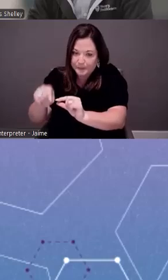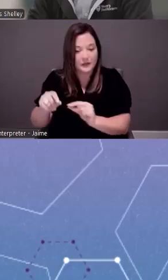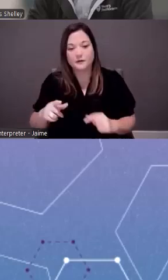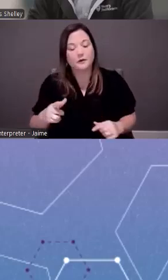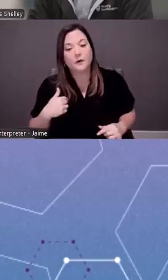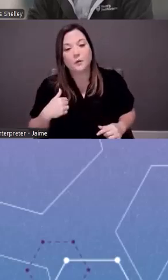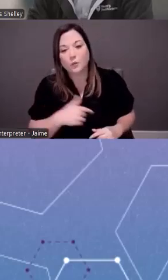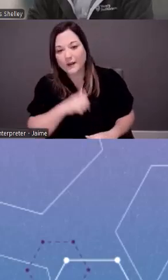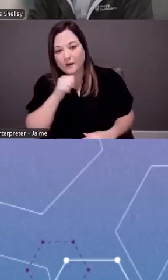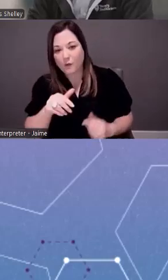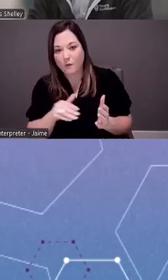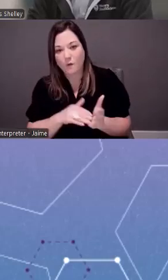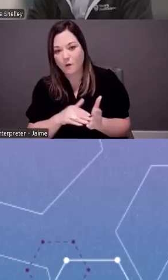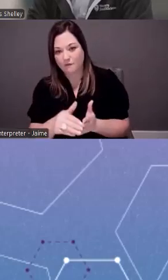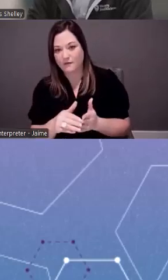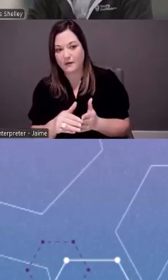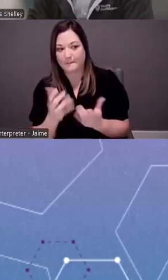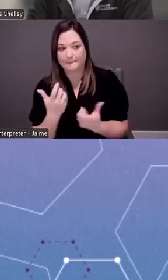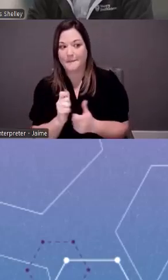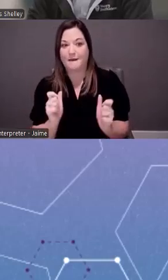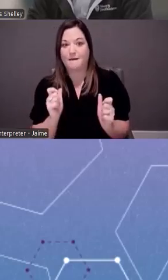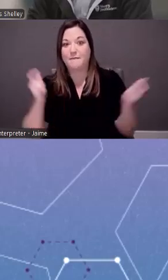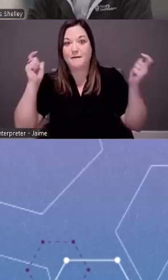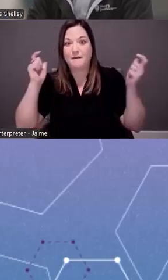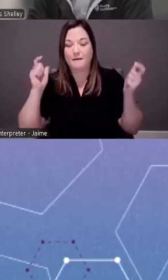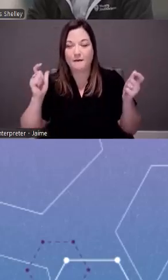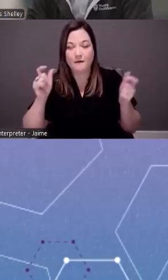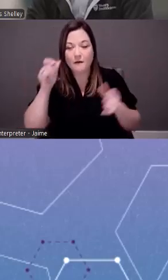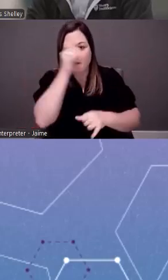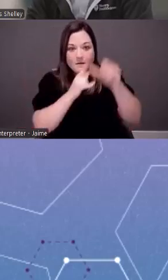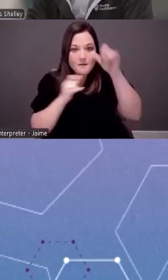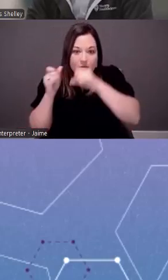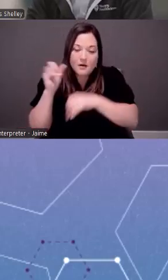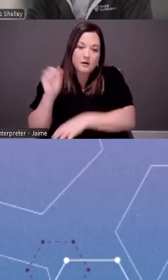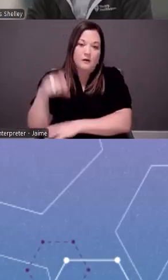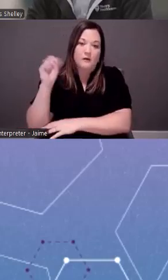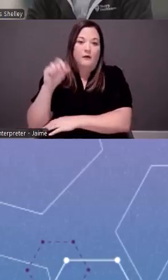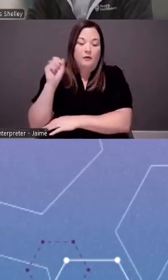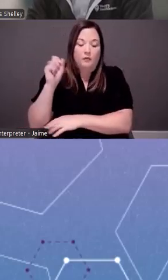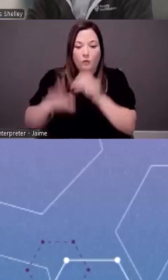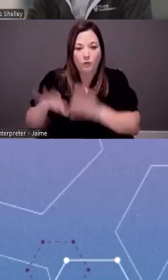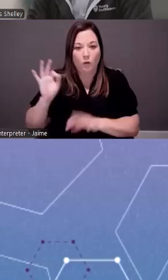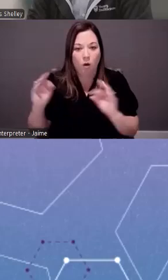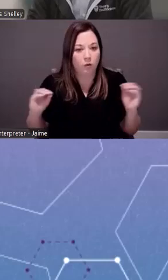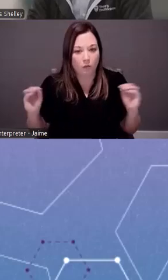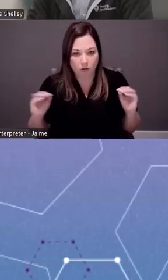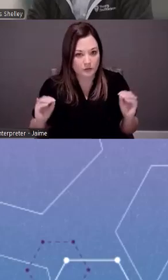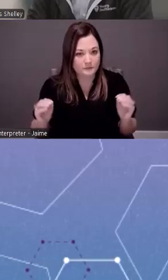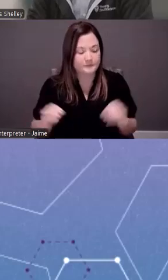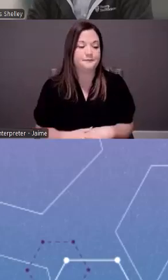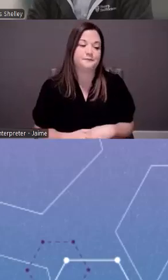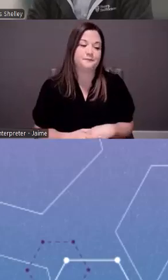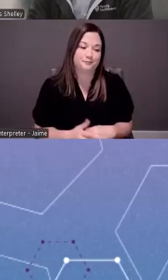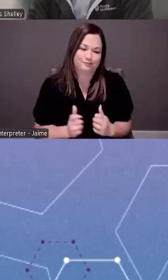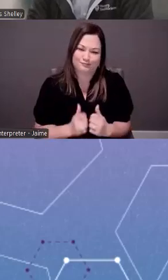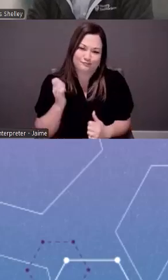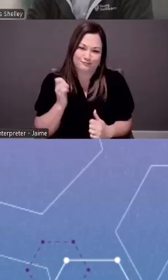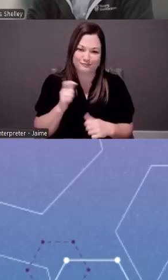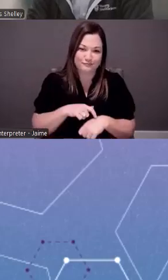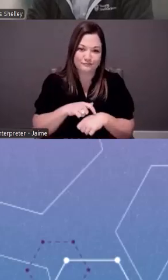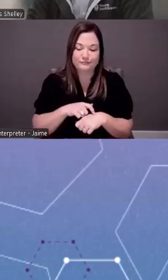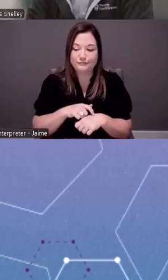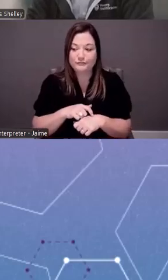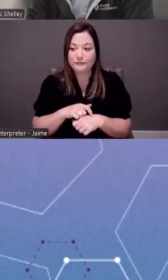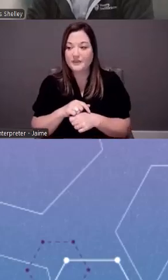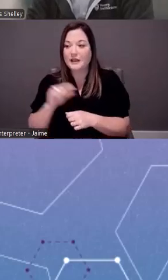really massive, earth-shattering discoveries in any kind of research. Usually we're contributing to a body of knowledge in